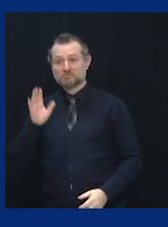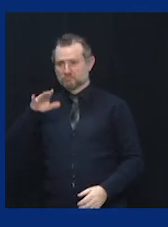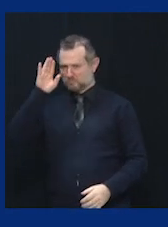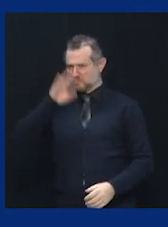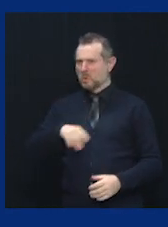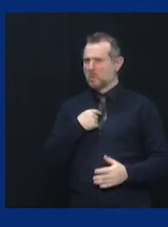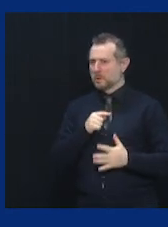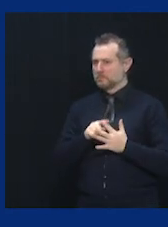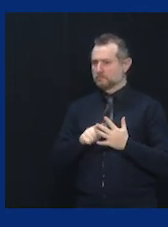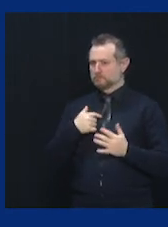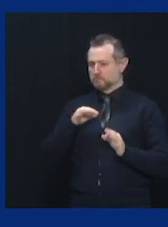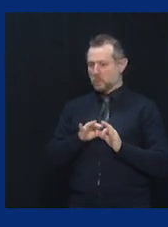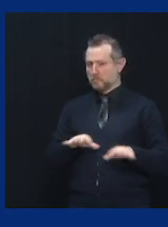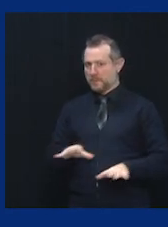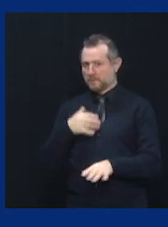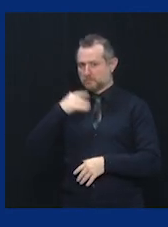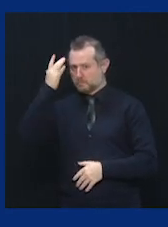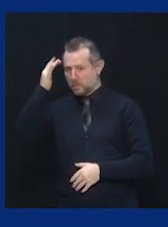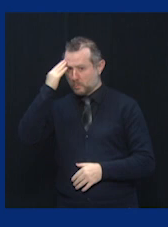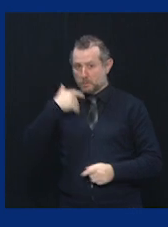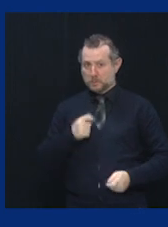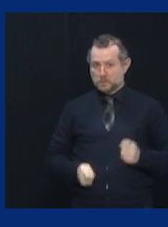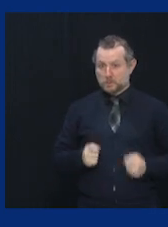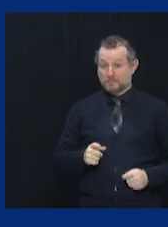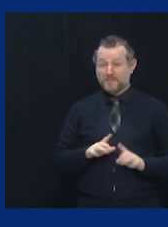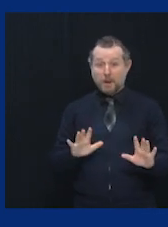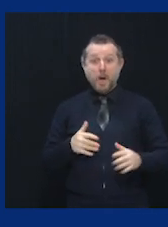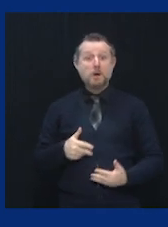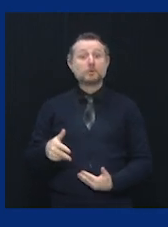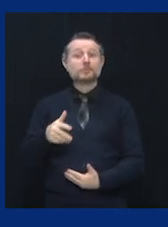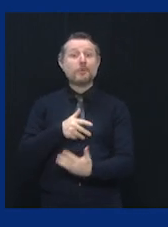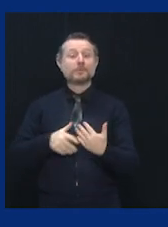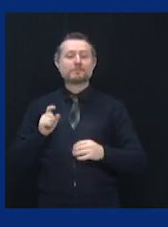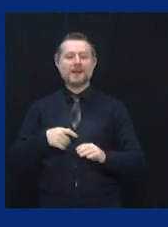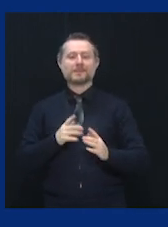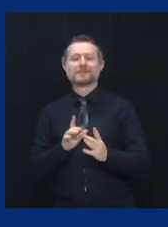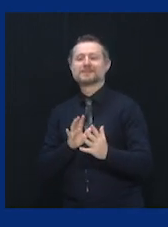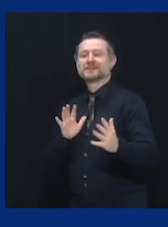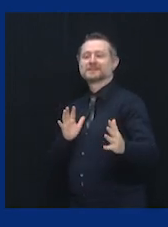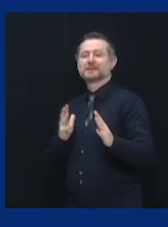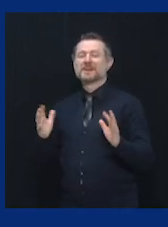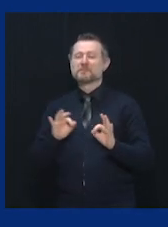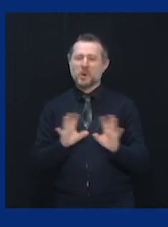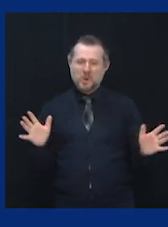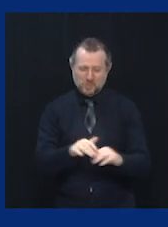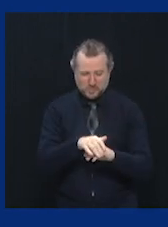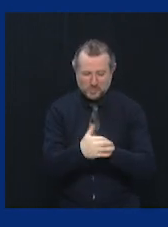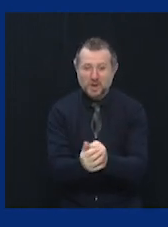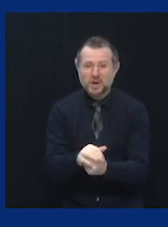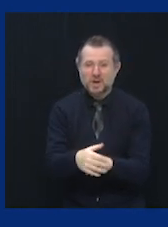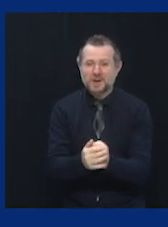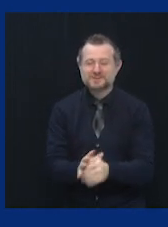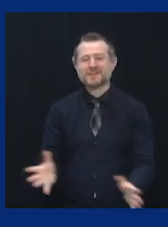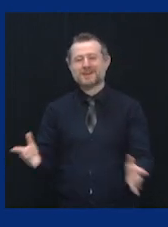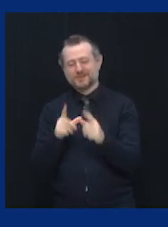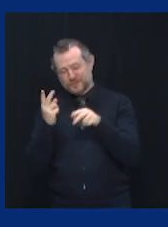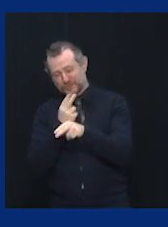situation. Socially distance, wash your hands, wear a mask, be smart. I know it's been a long